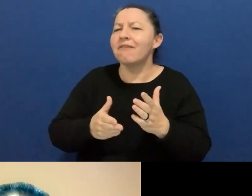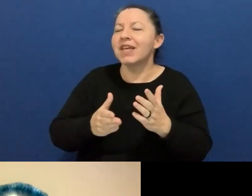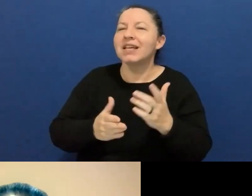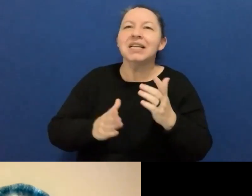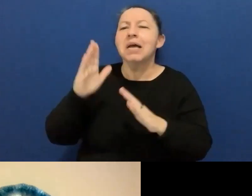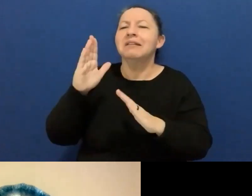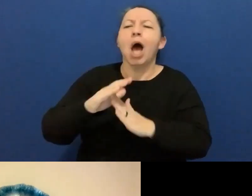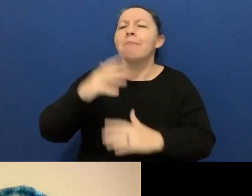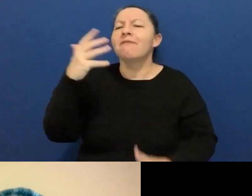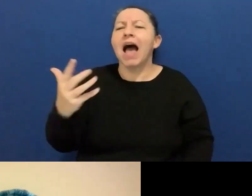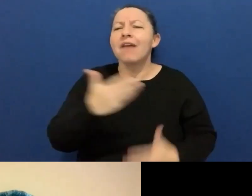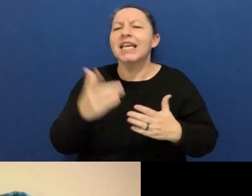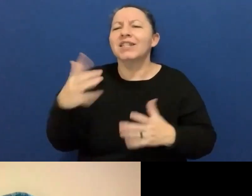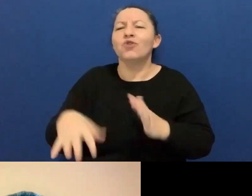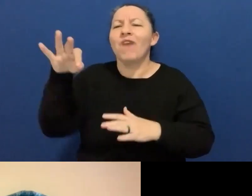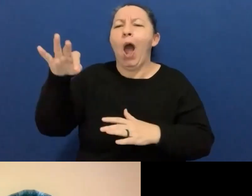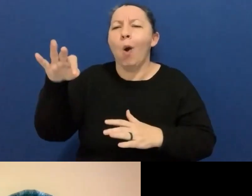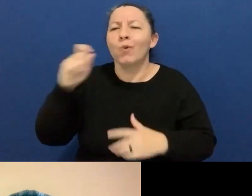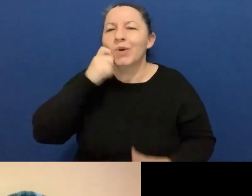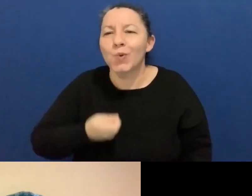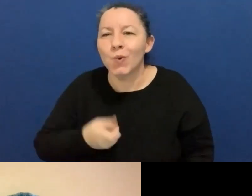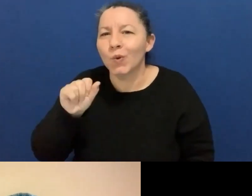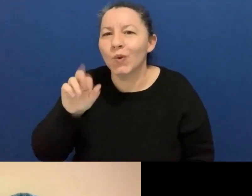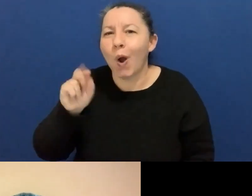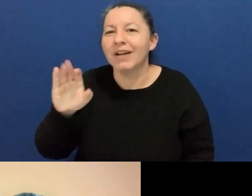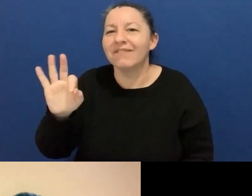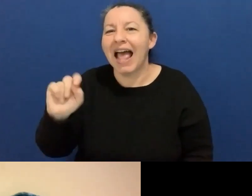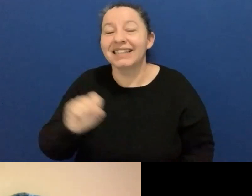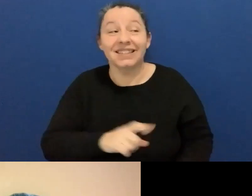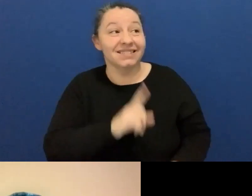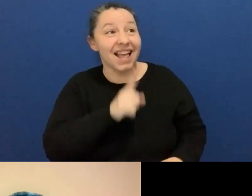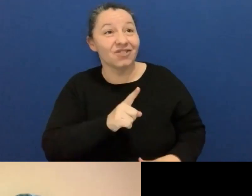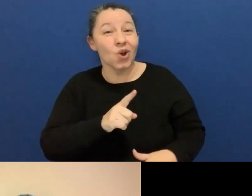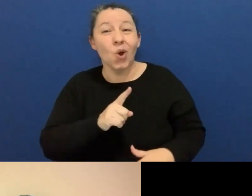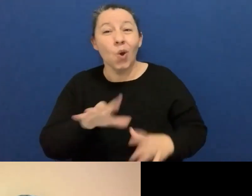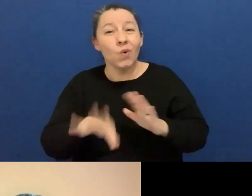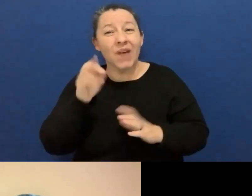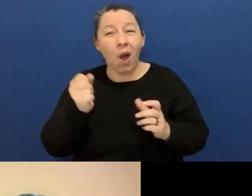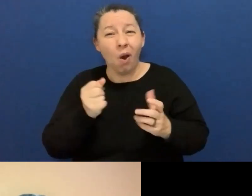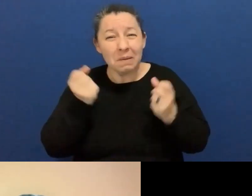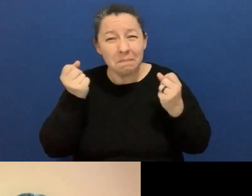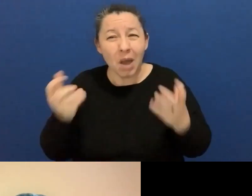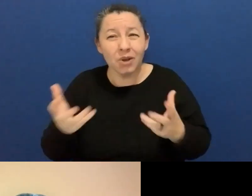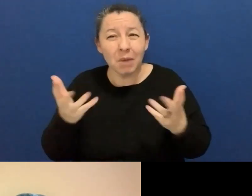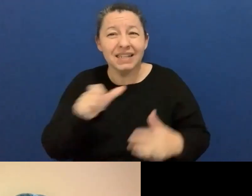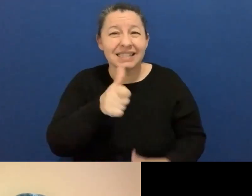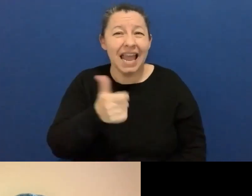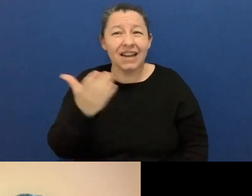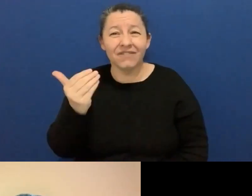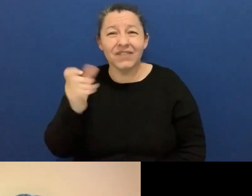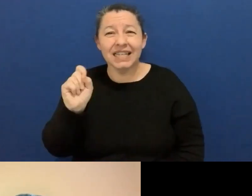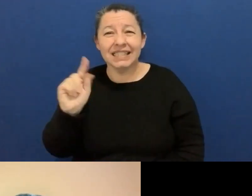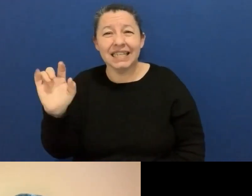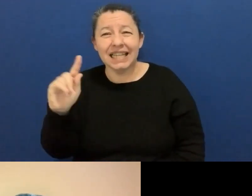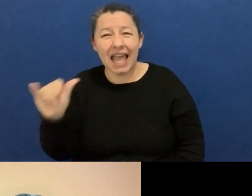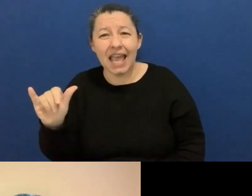artifacts. Top five artifacts. Oh, well, we've found loads of stele. They're so cool. We've probably found about 10 or 15 stele that are